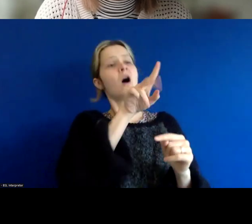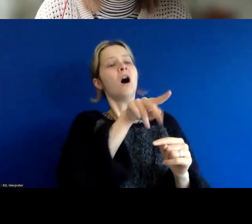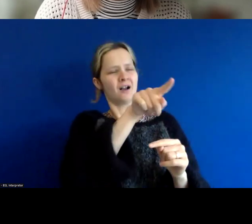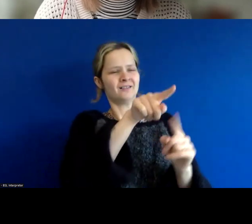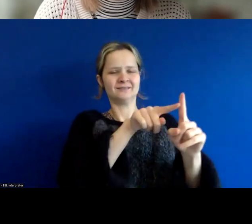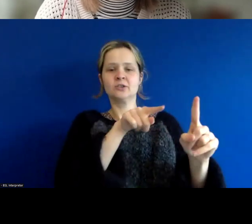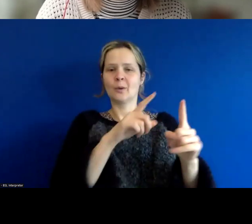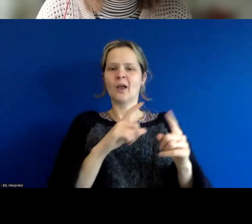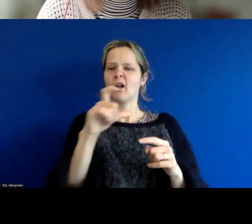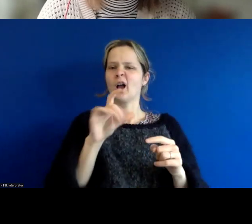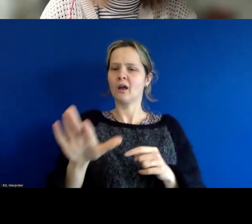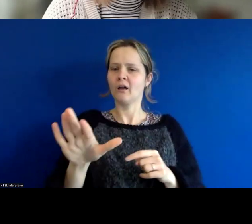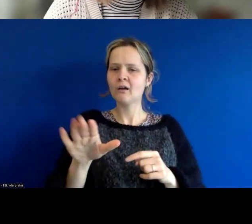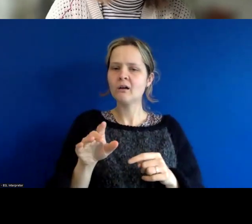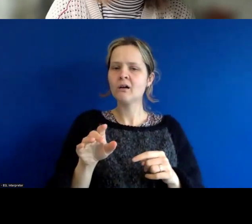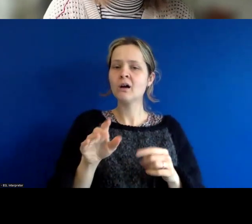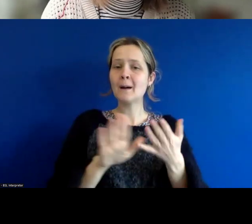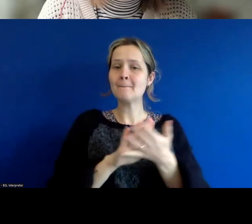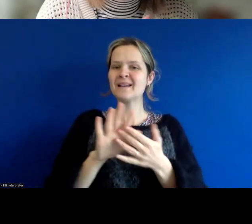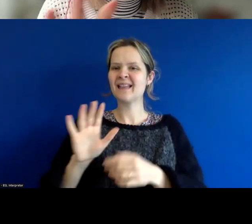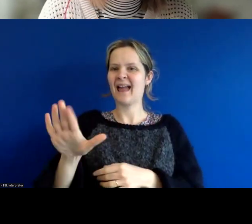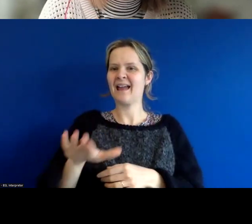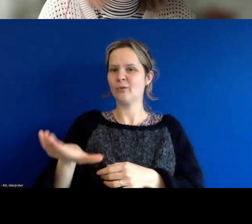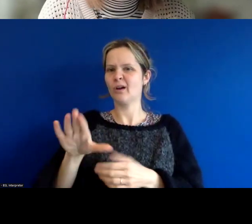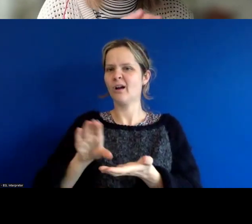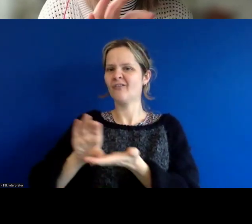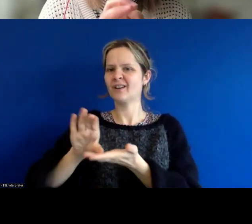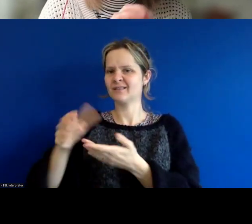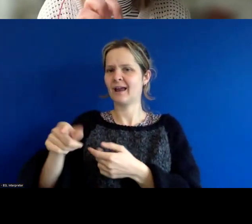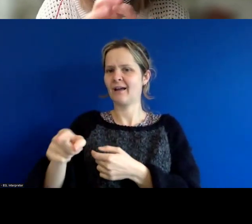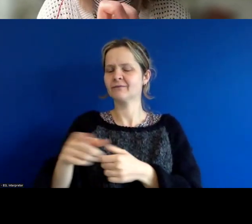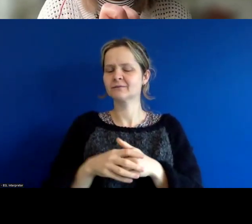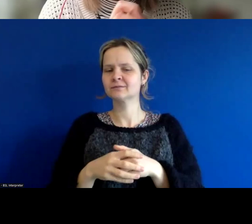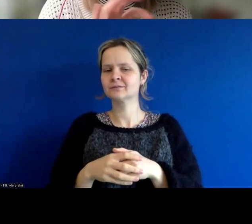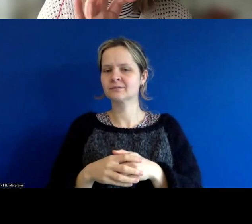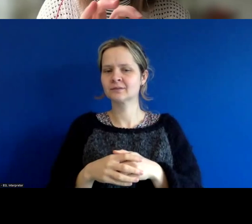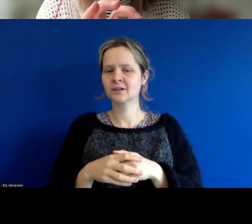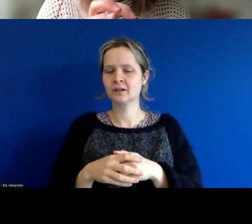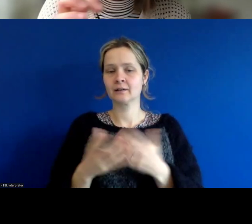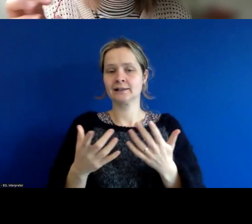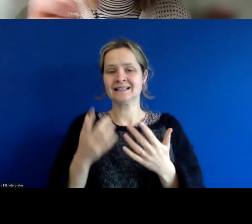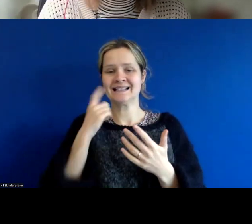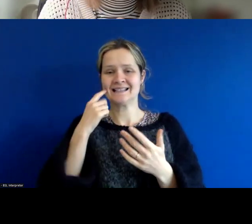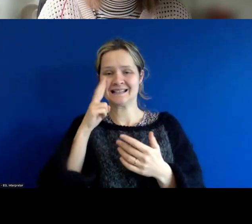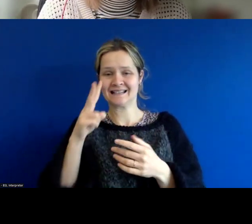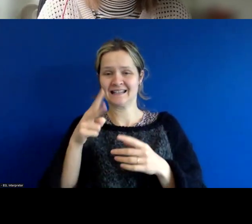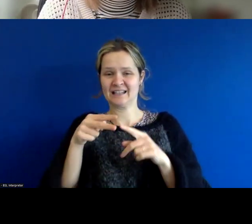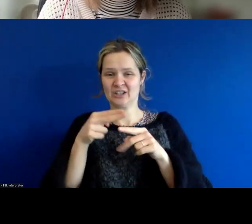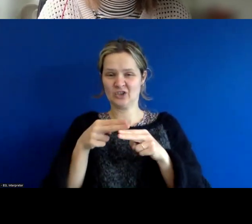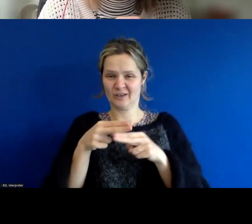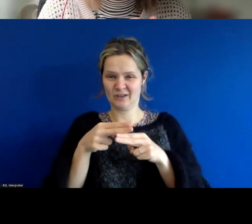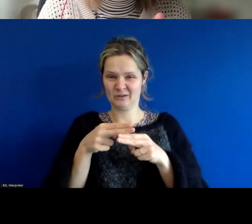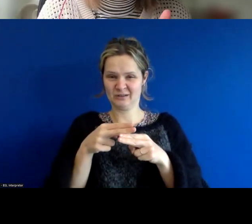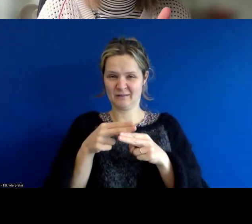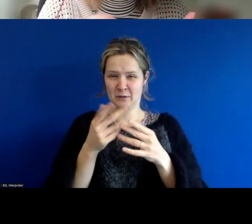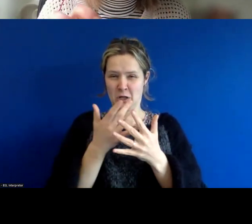coloured, it is showing there is some form of investment in that area. So quite quickly there, you can see there are dense areas in the middle of that